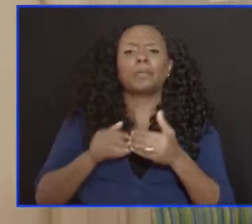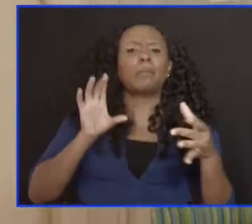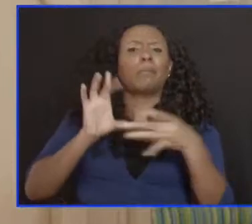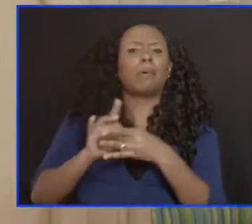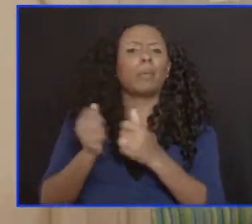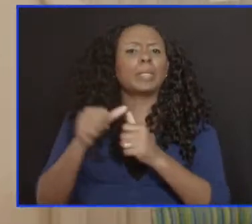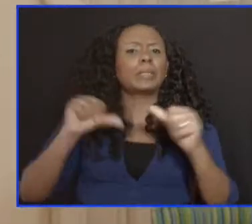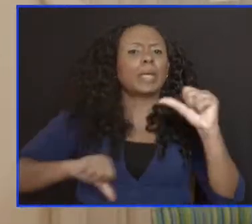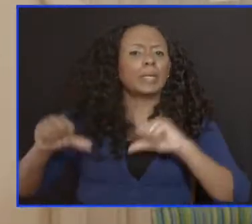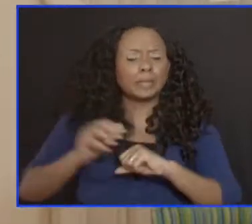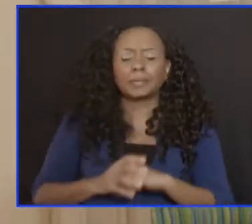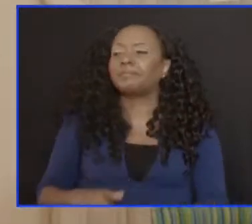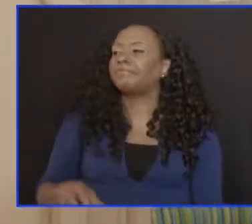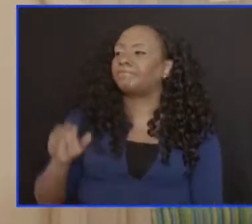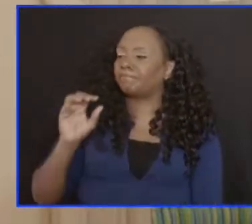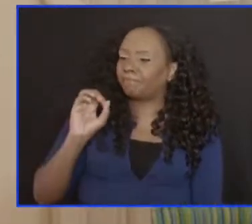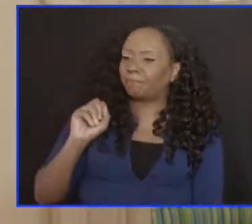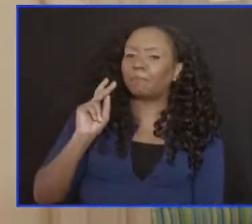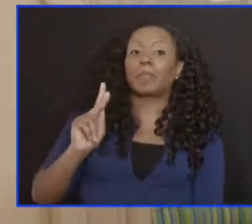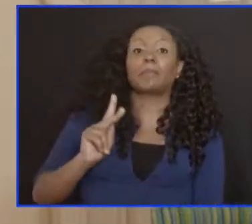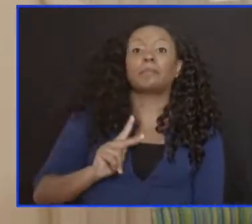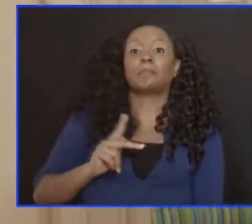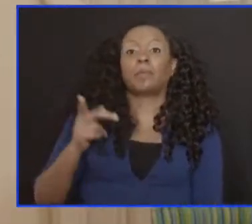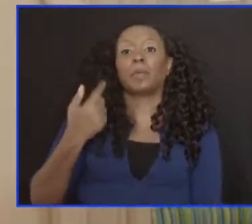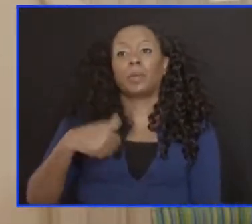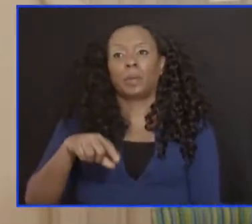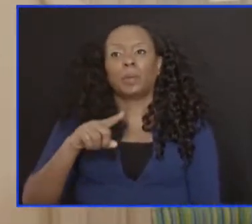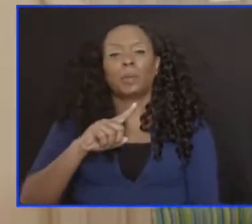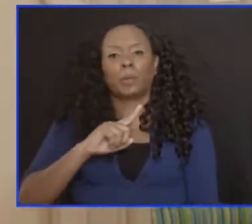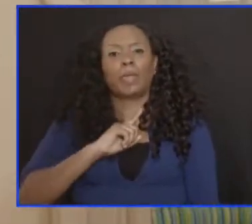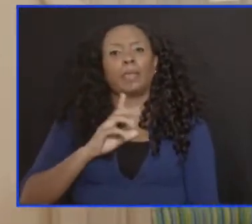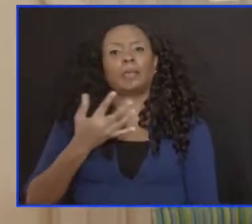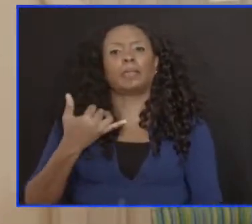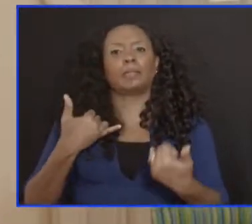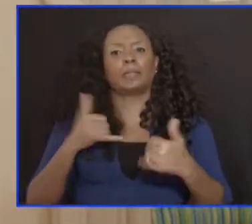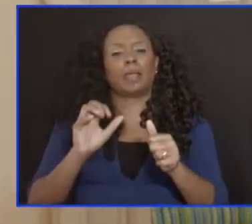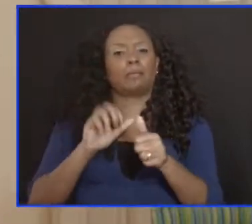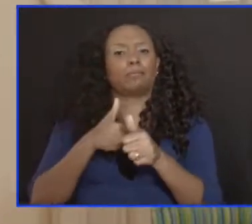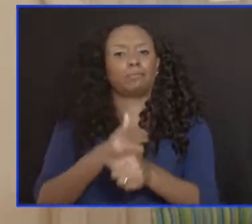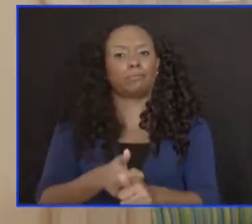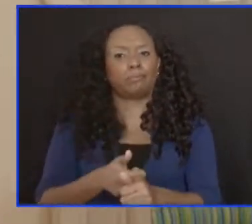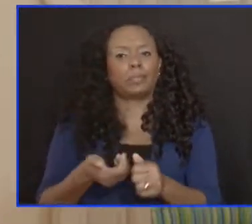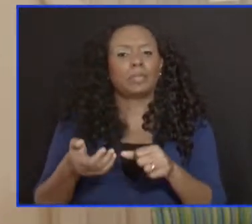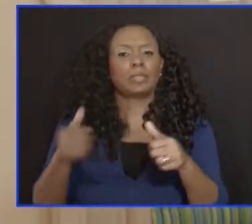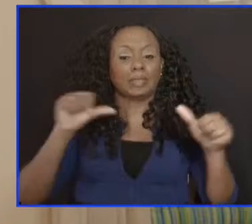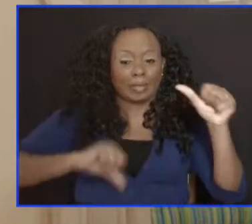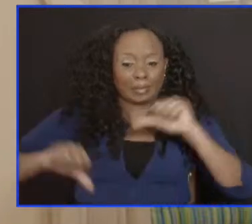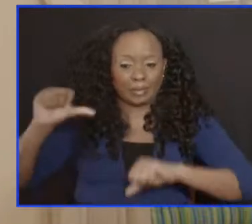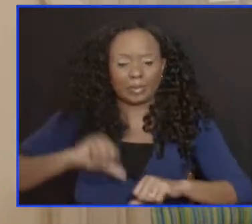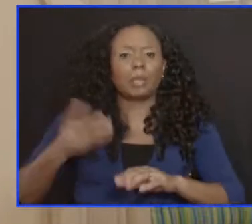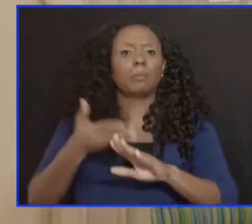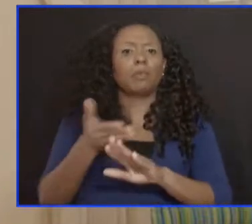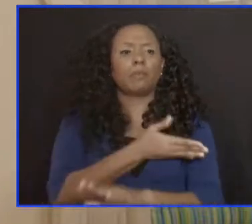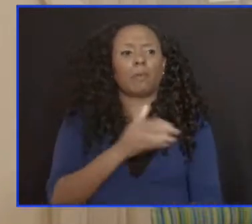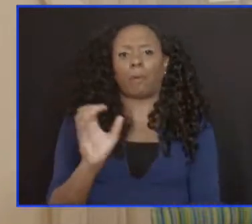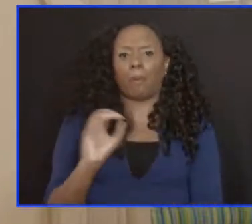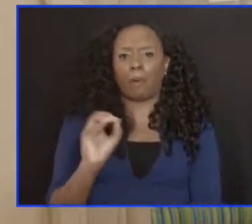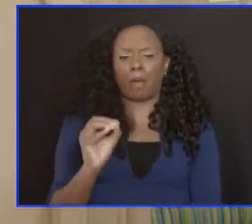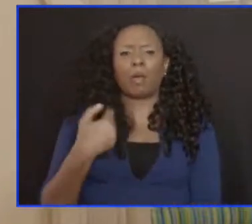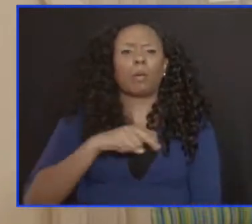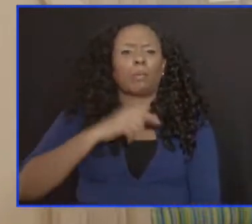absolutely, this is consistent with the science. As I mentioned, before Omicron started in Barbados, we knew that it was more